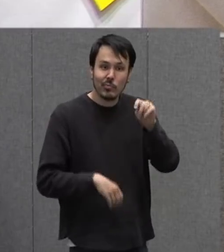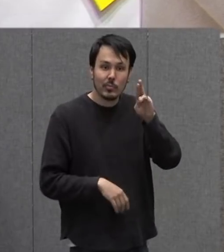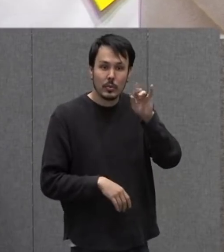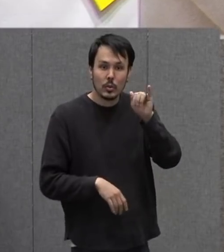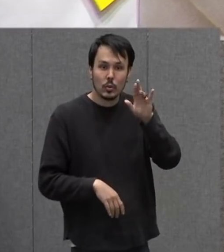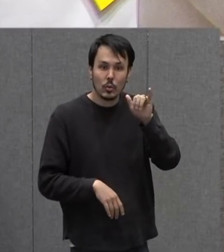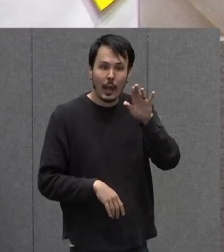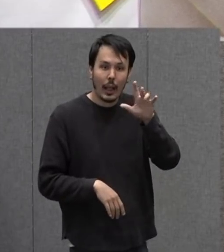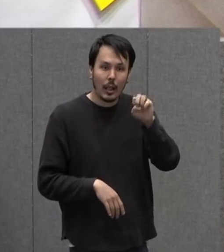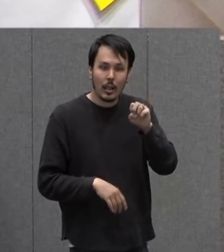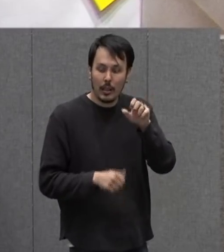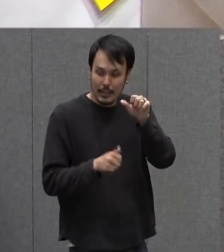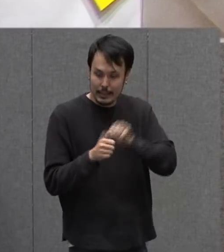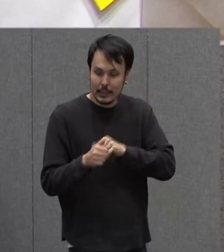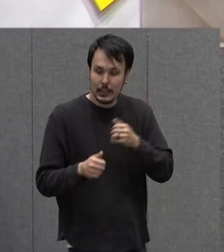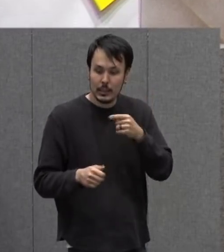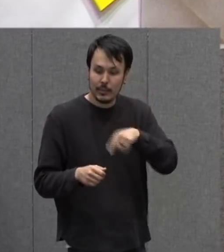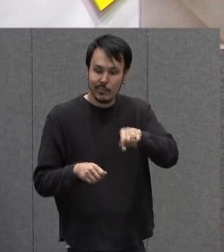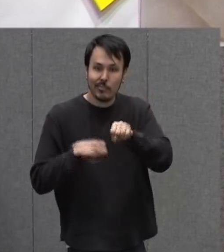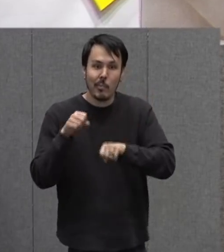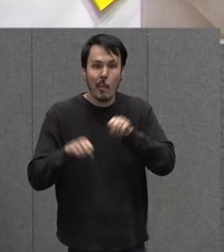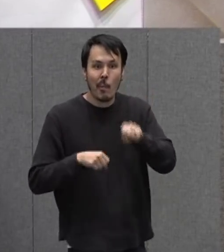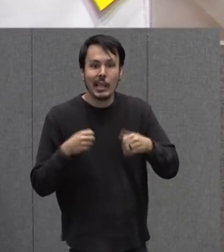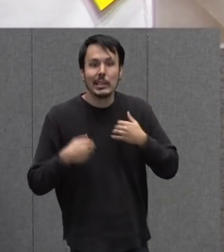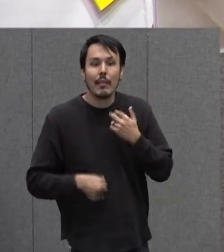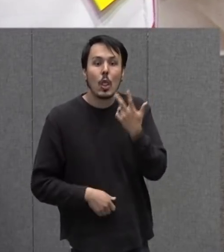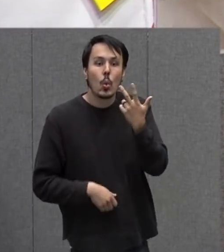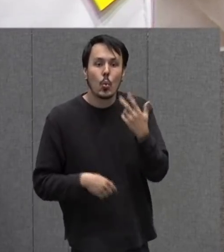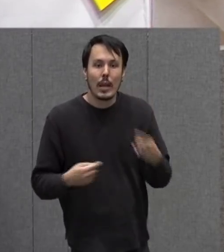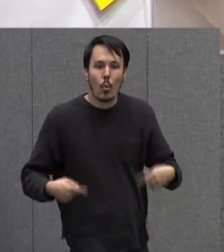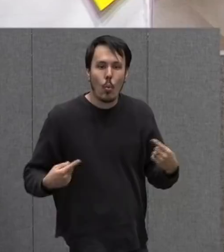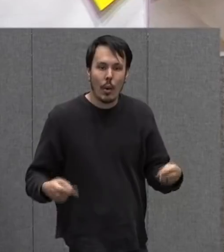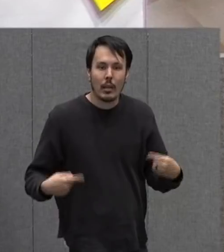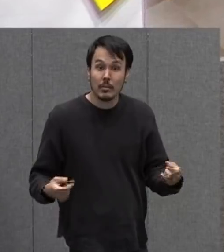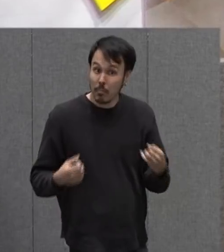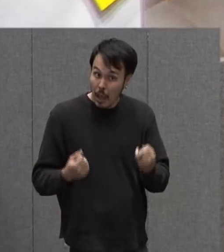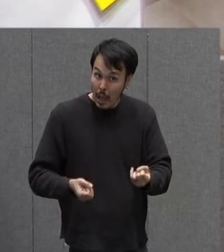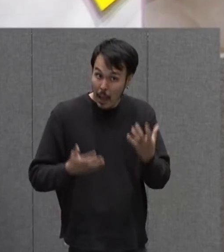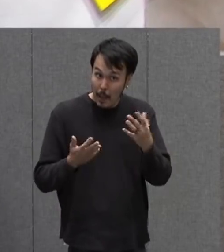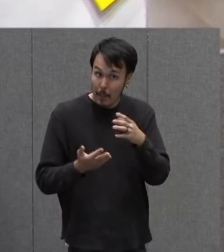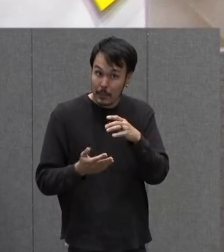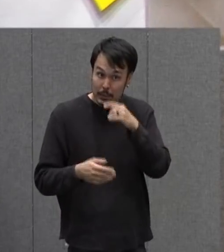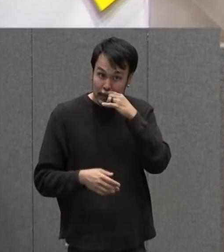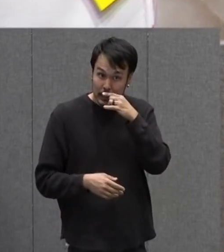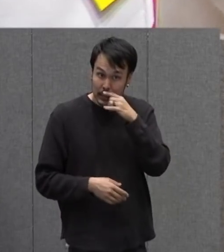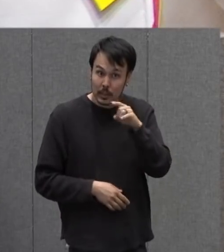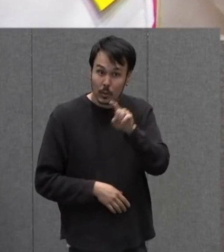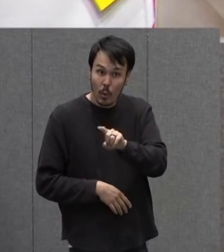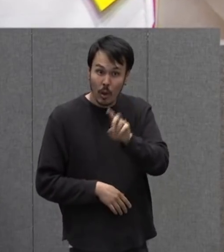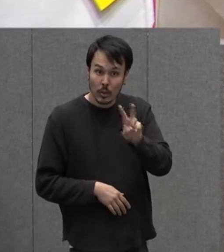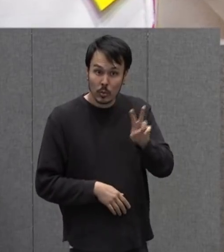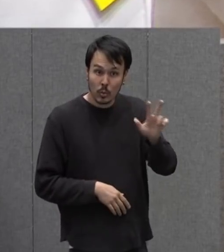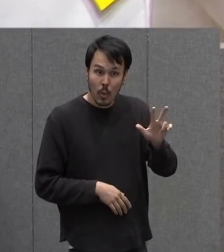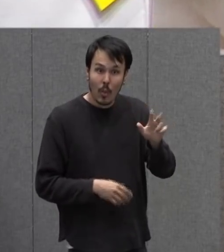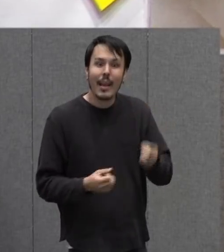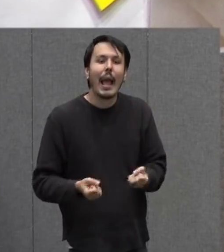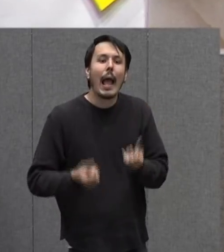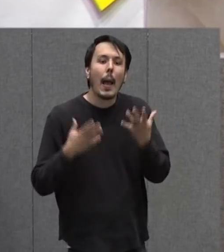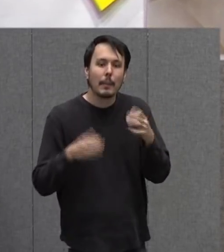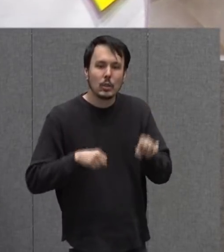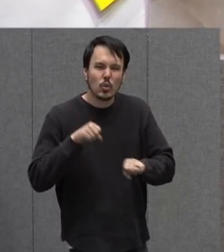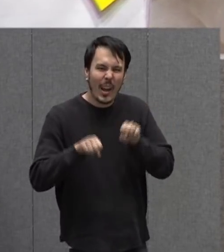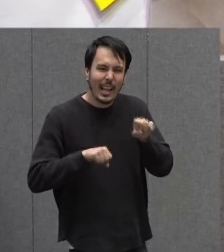wheels. How many kids were there? 1, 2, 3. How many tricycles? 1,